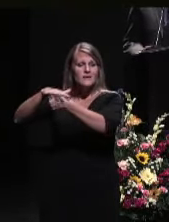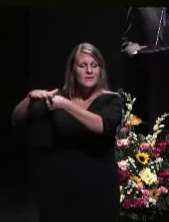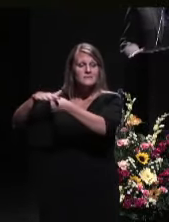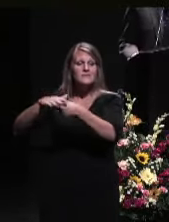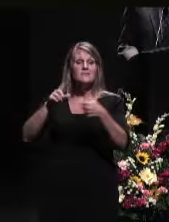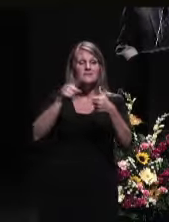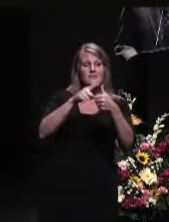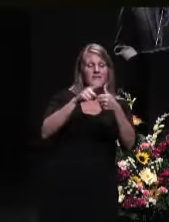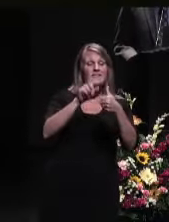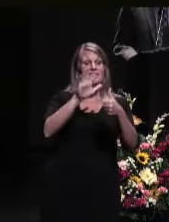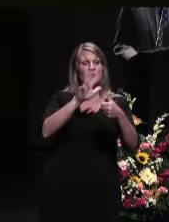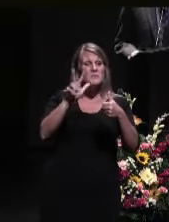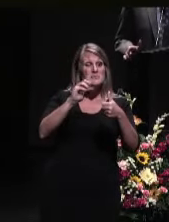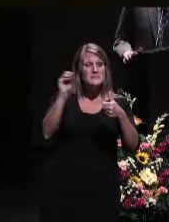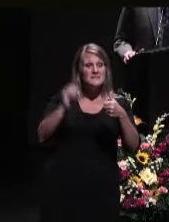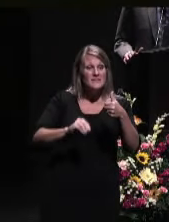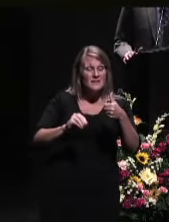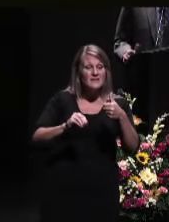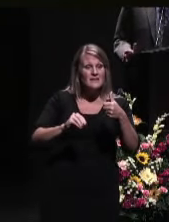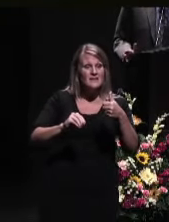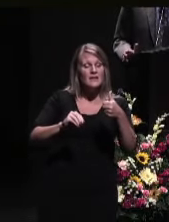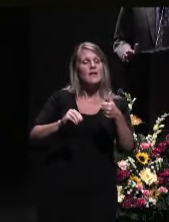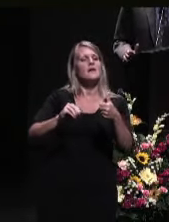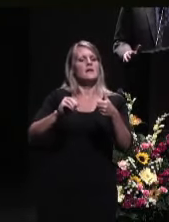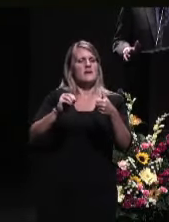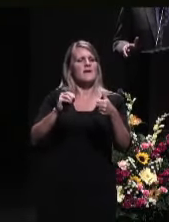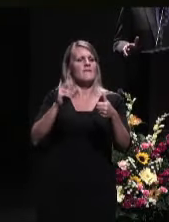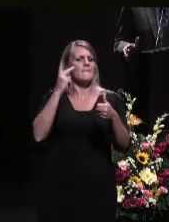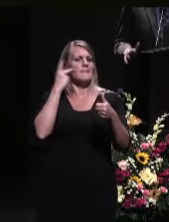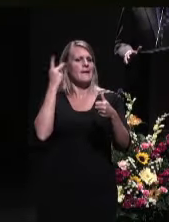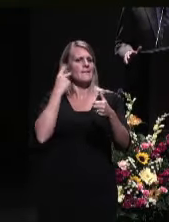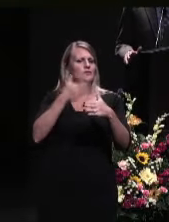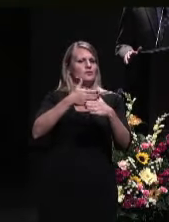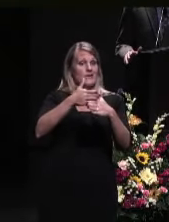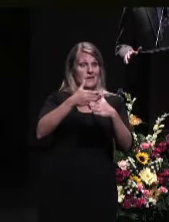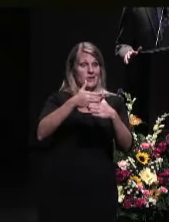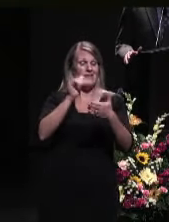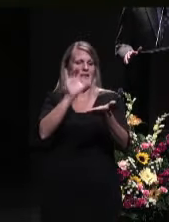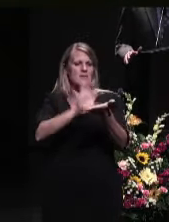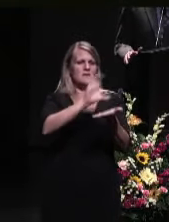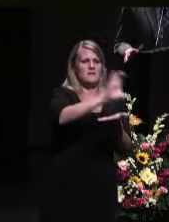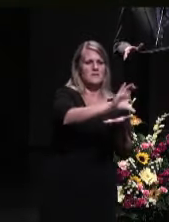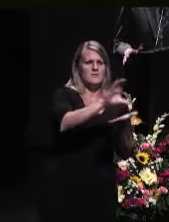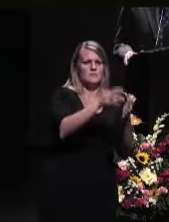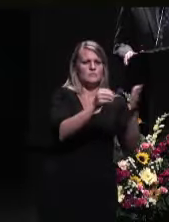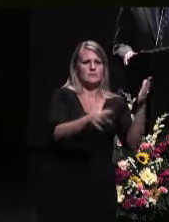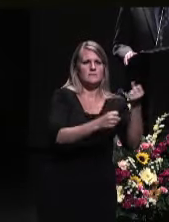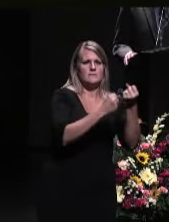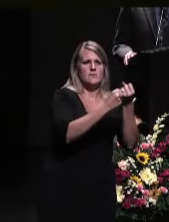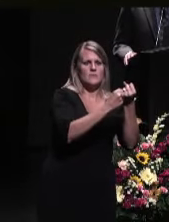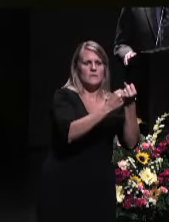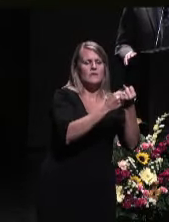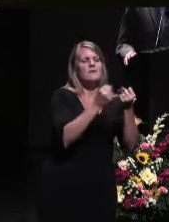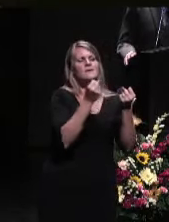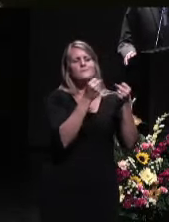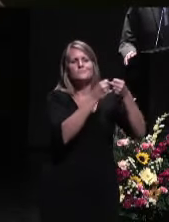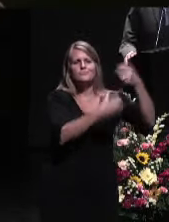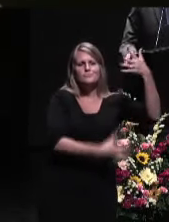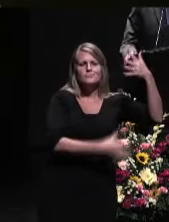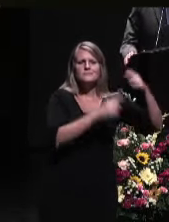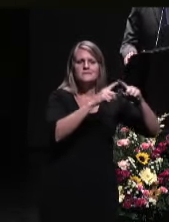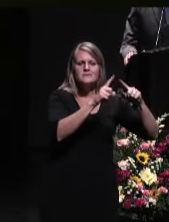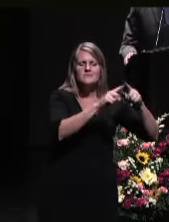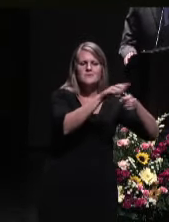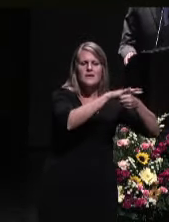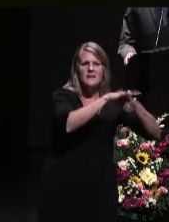foremost, 53%, the lion's share or the panther share goes to student support. And this is a number of different